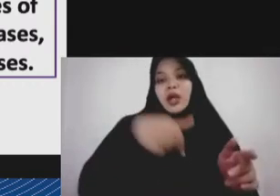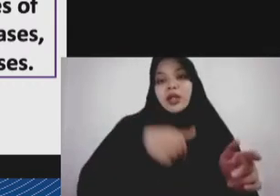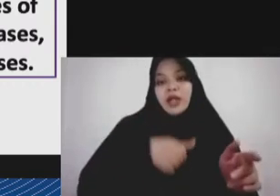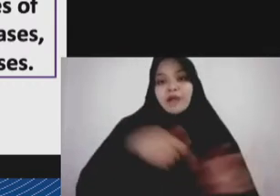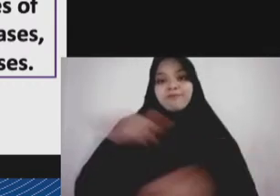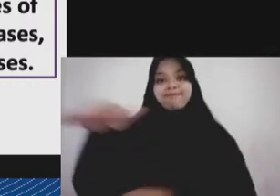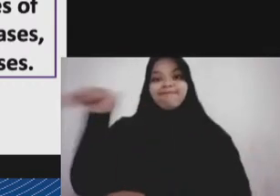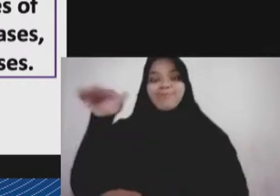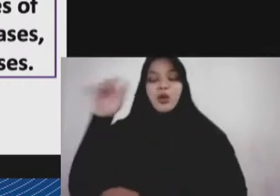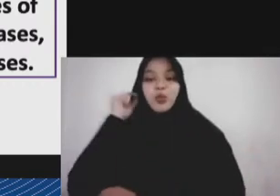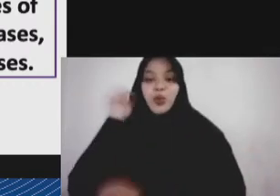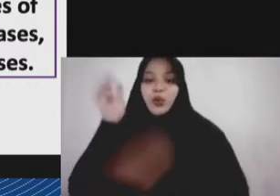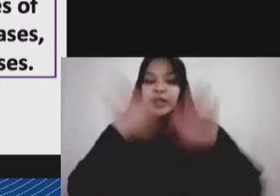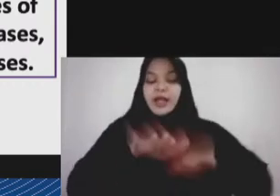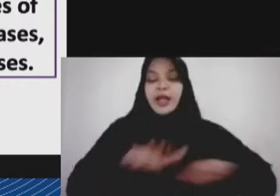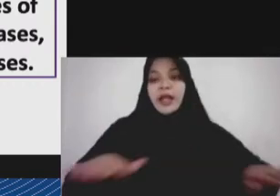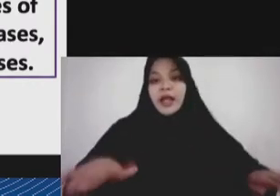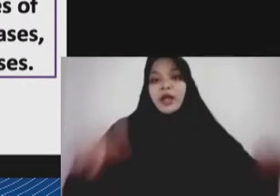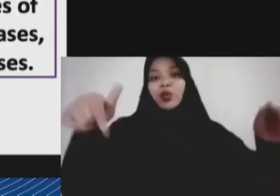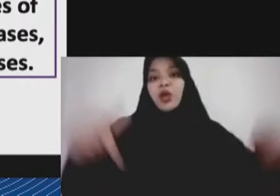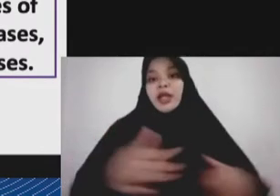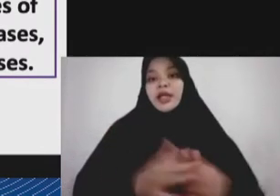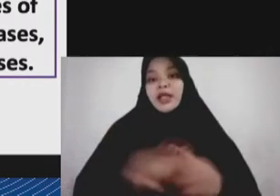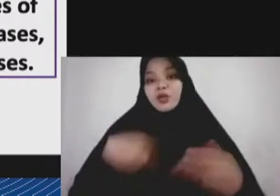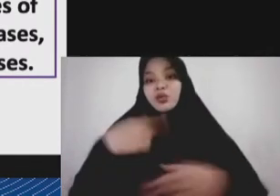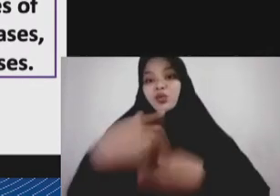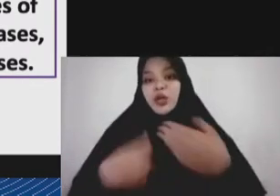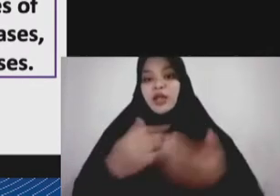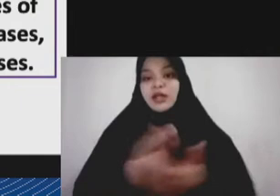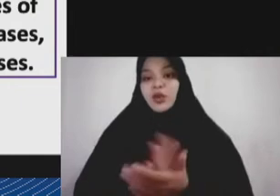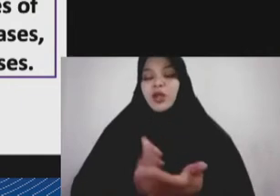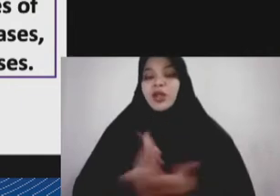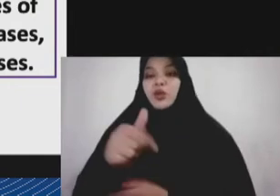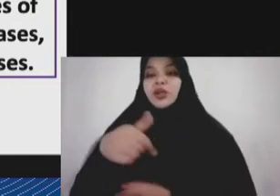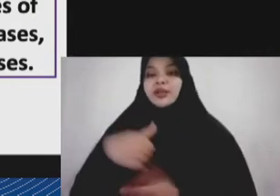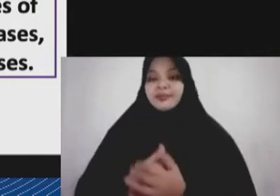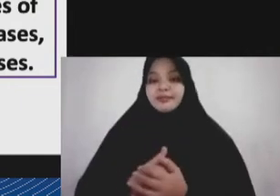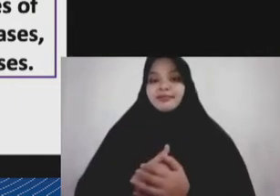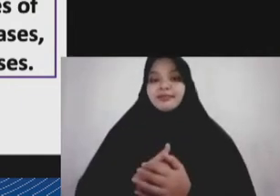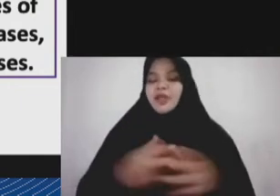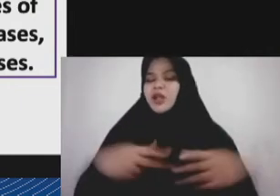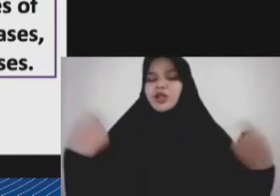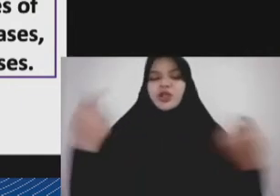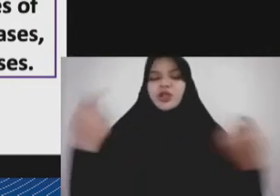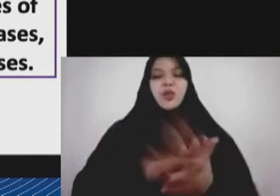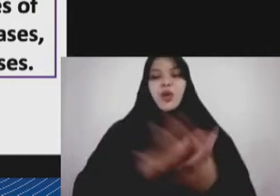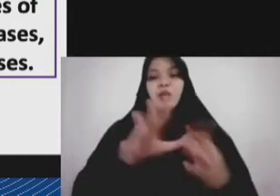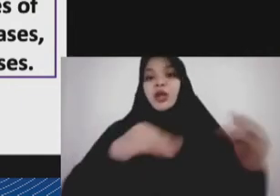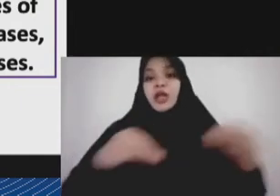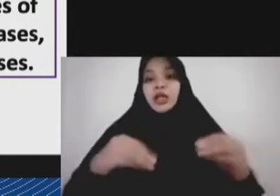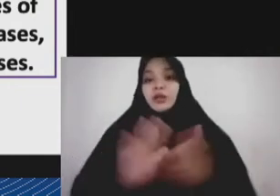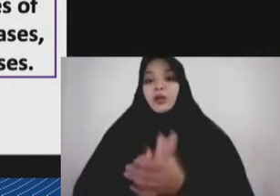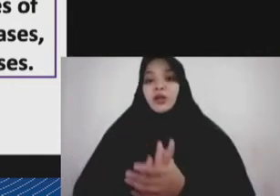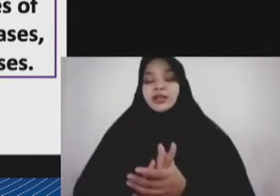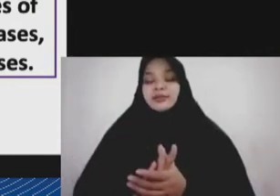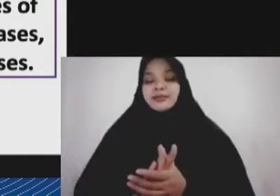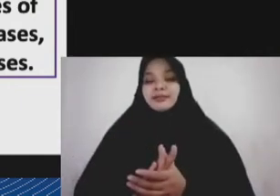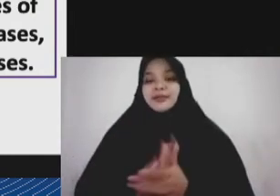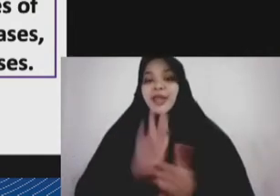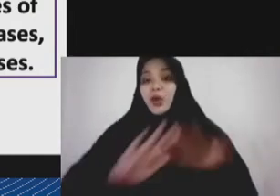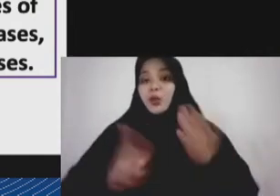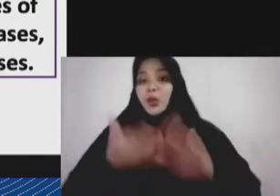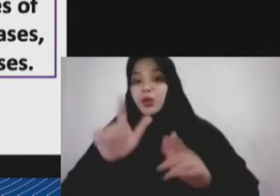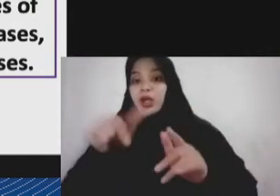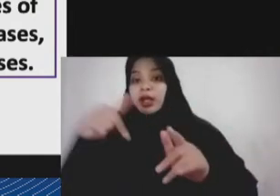needed a comprehensive breakthrough effort that involves all components included in the village's community. In